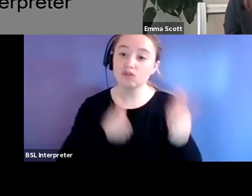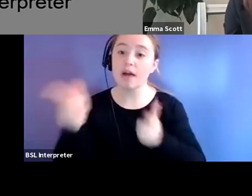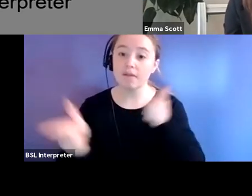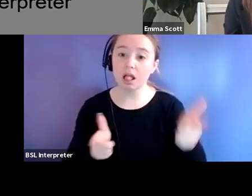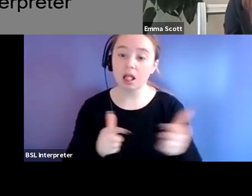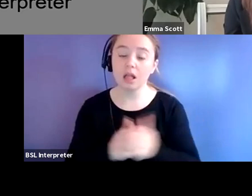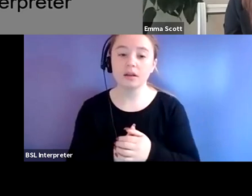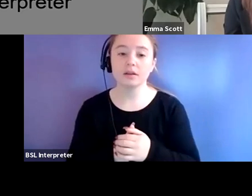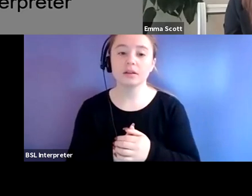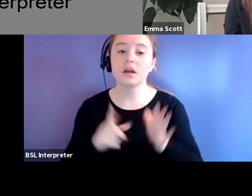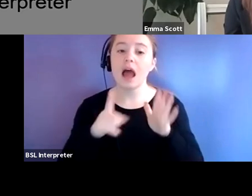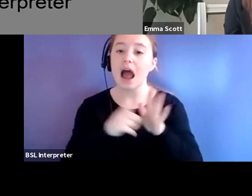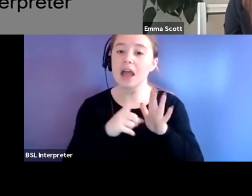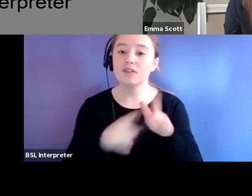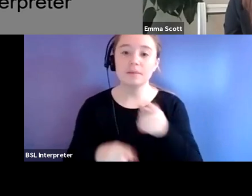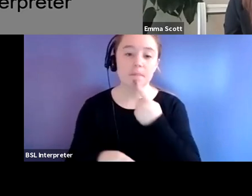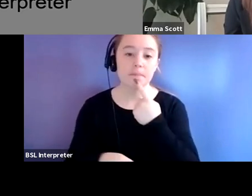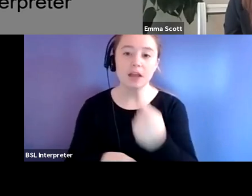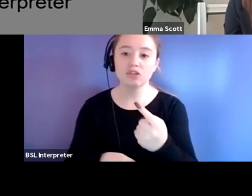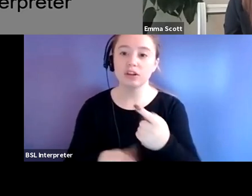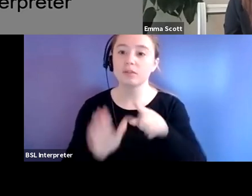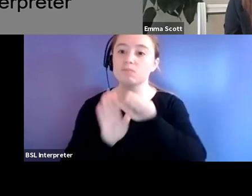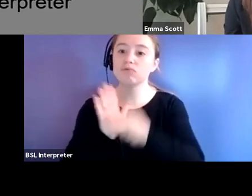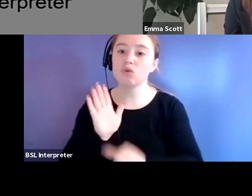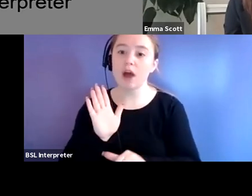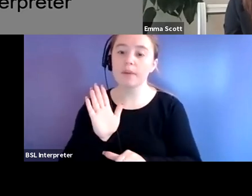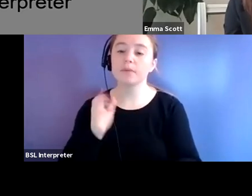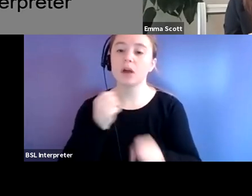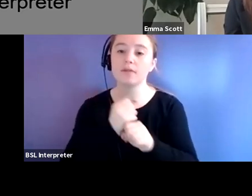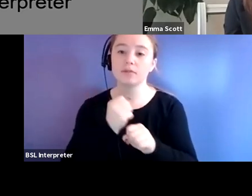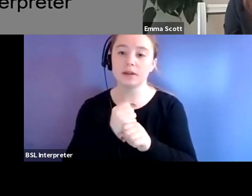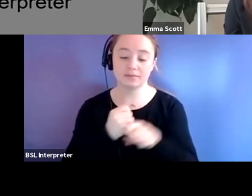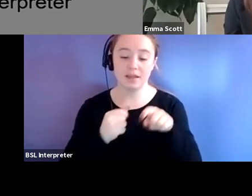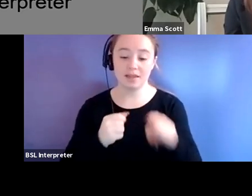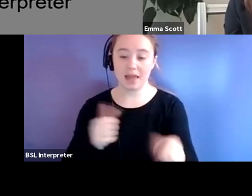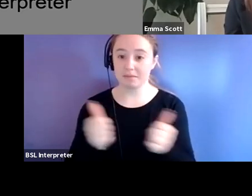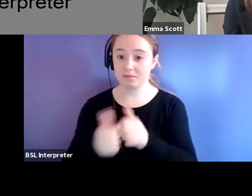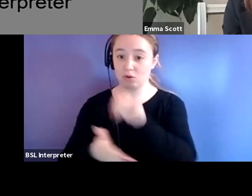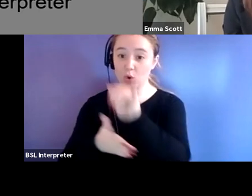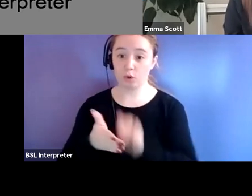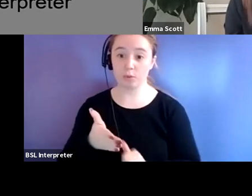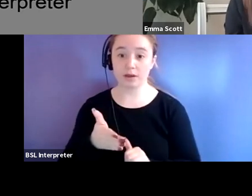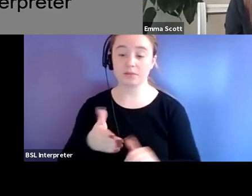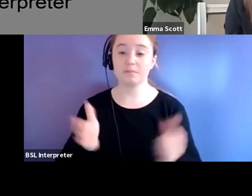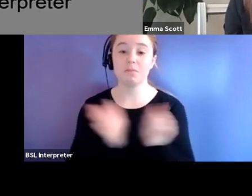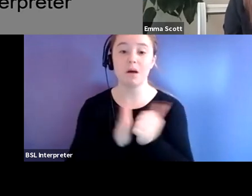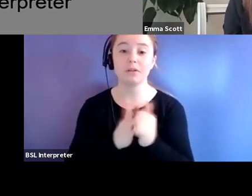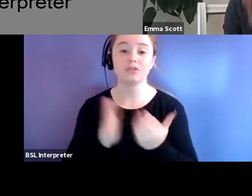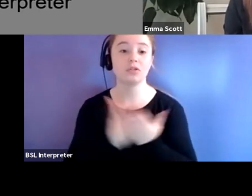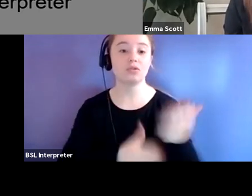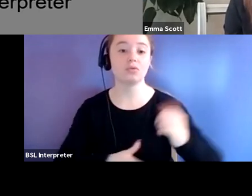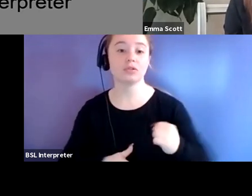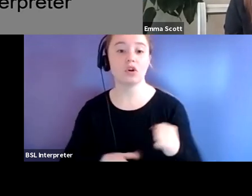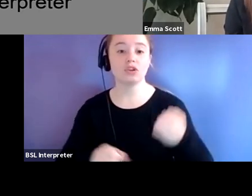So Irene also mentioned the programme for government, which is a document that's published by the Scottish Government at the start of